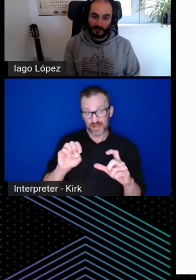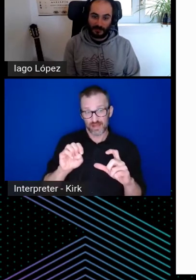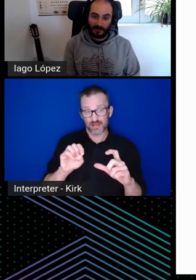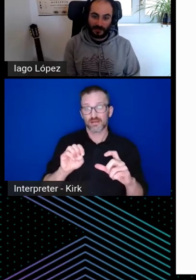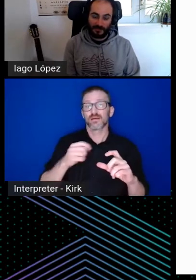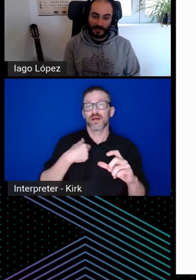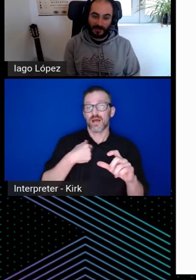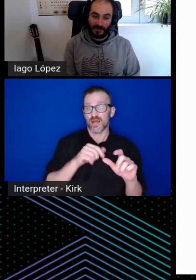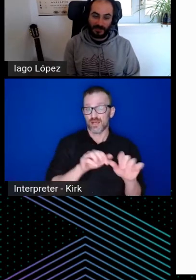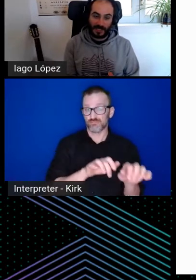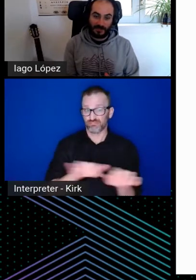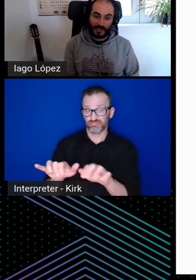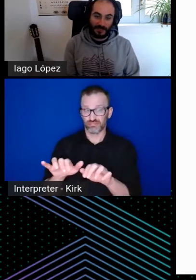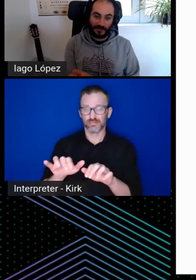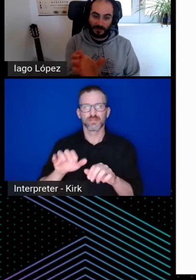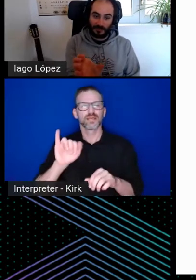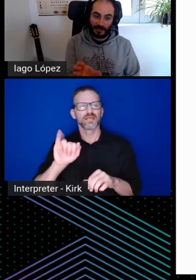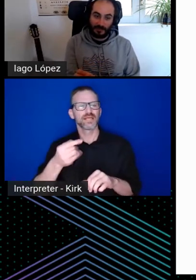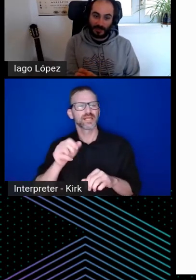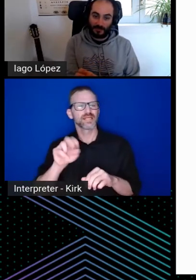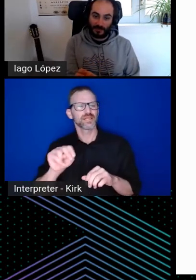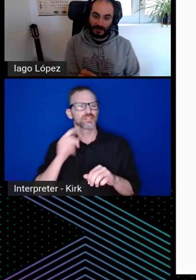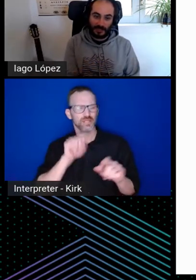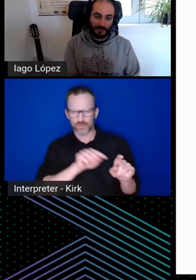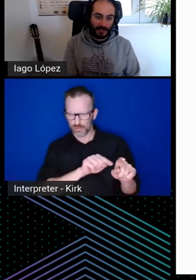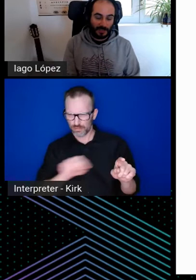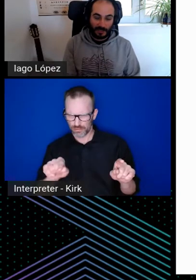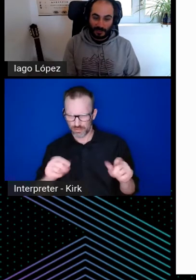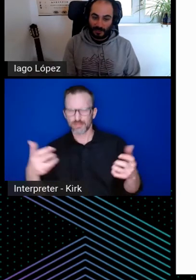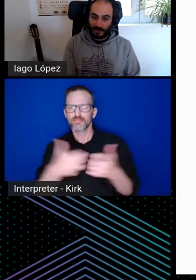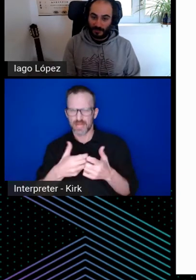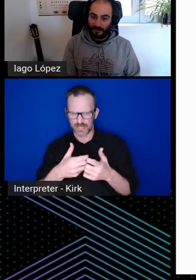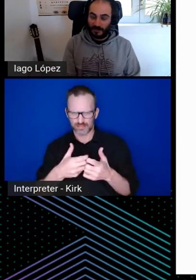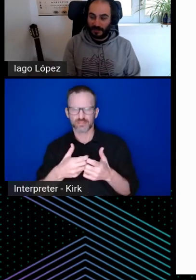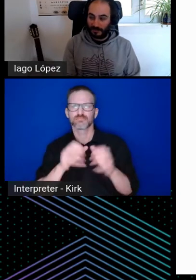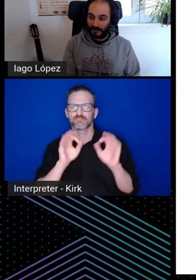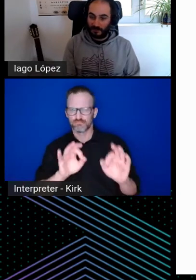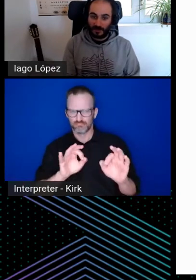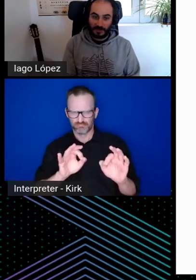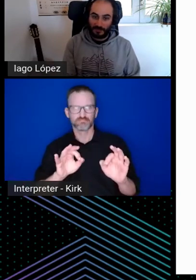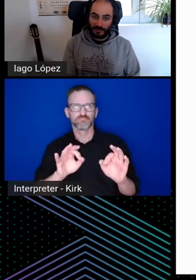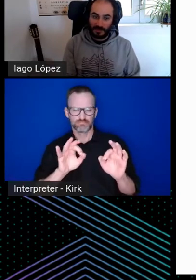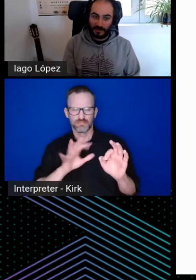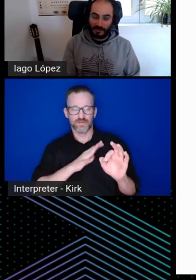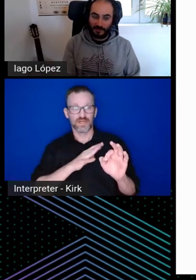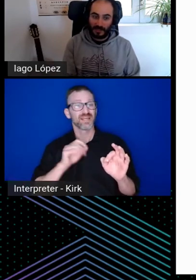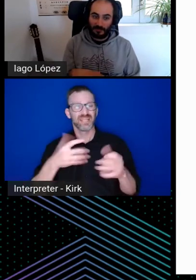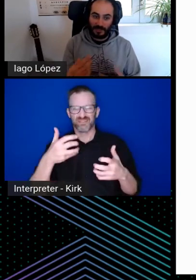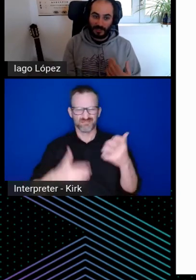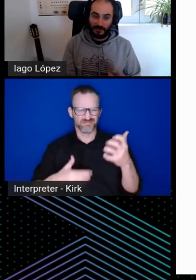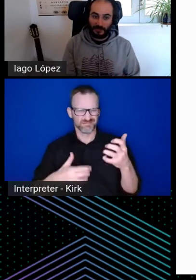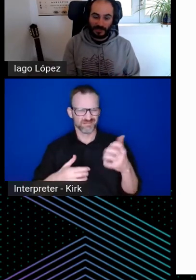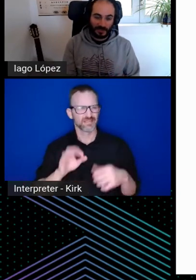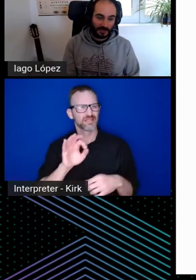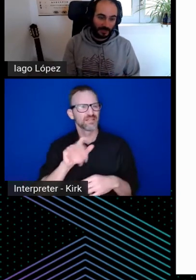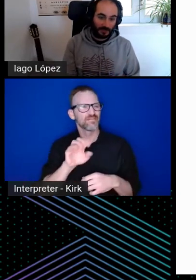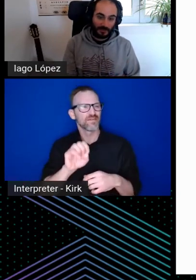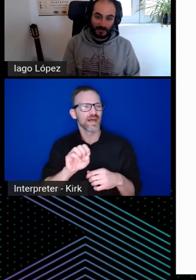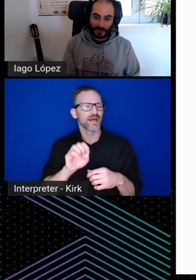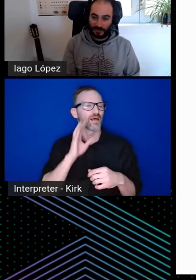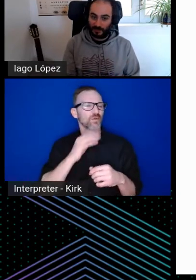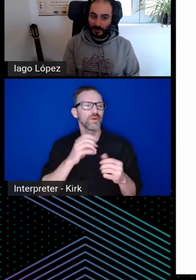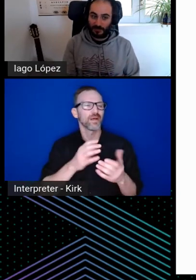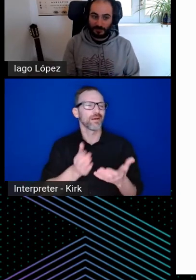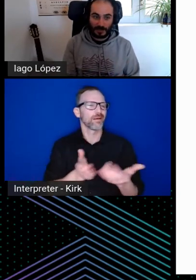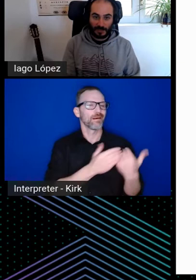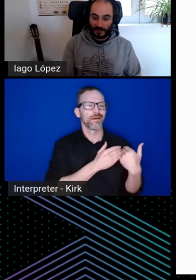of verifying that this hash matches with what you download there. And if it doesn't, that file won't end up on the file system. And if it